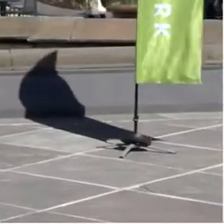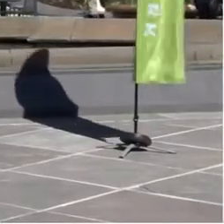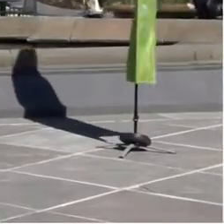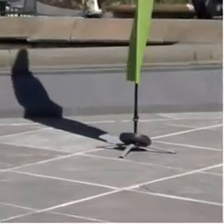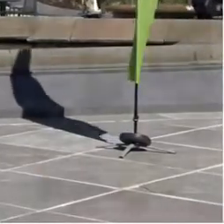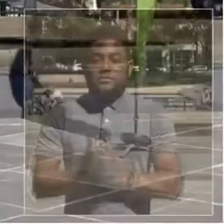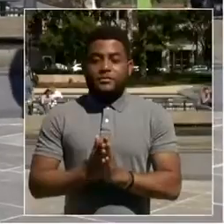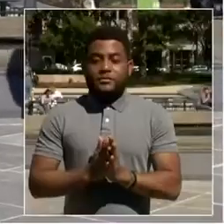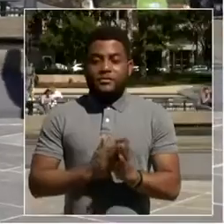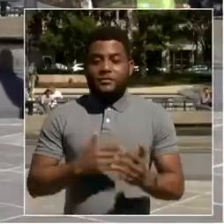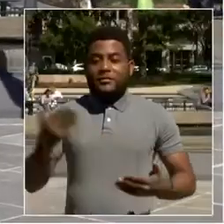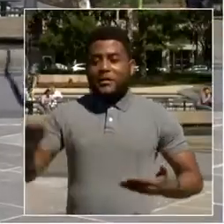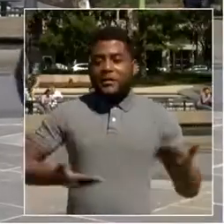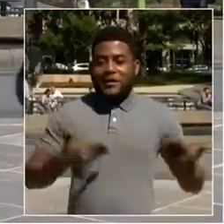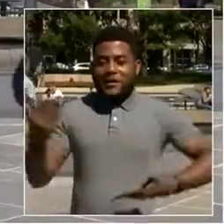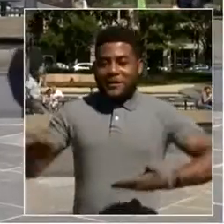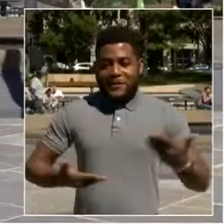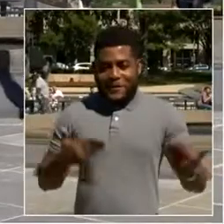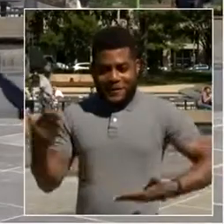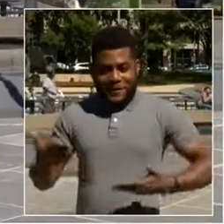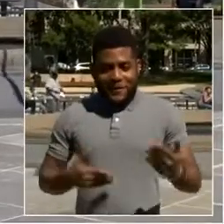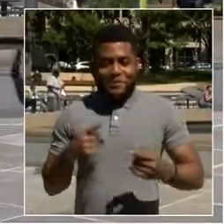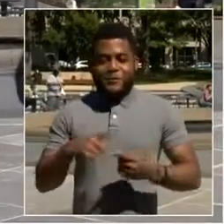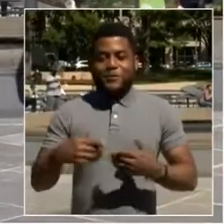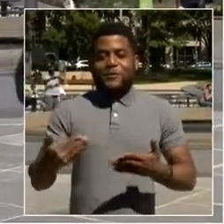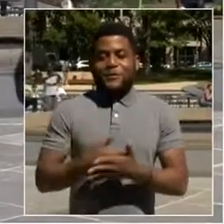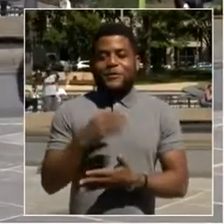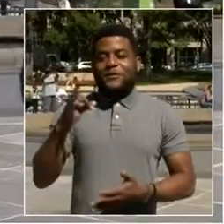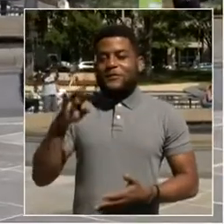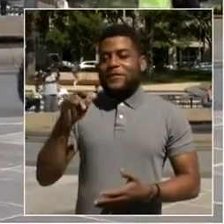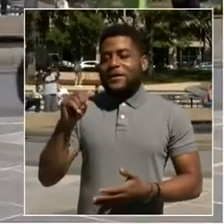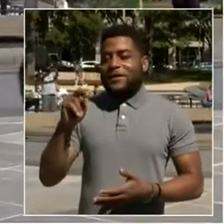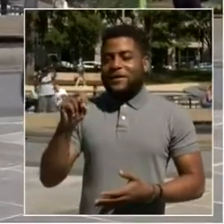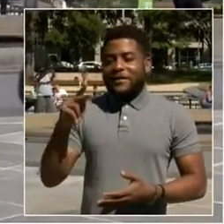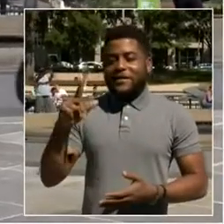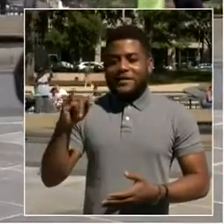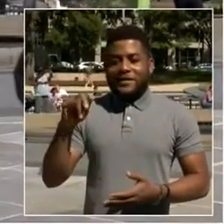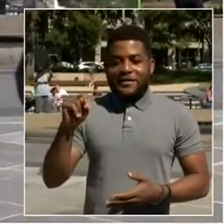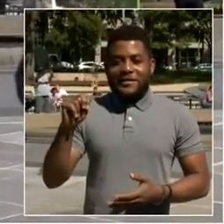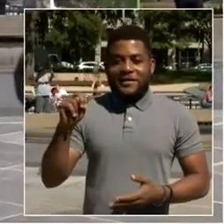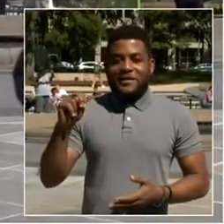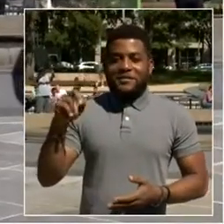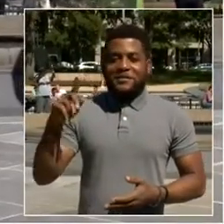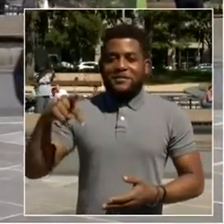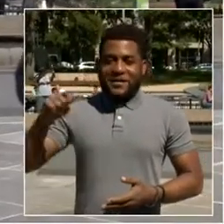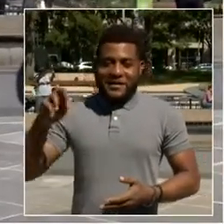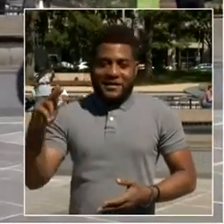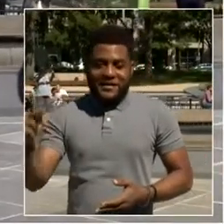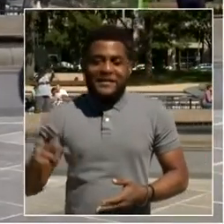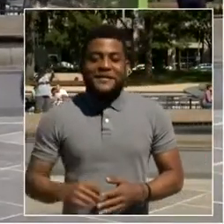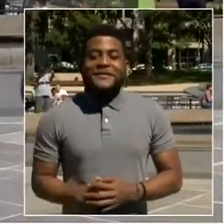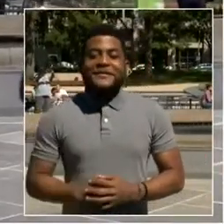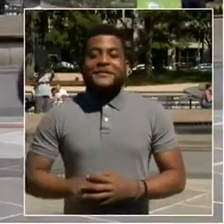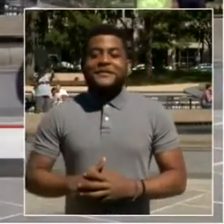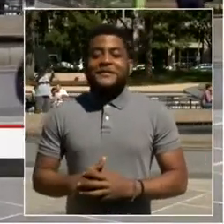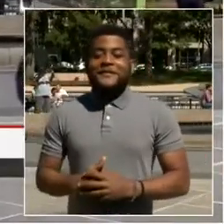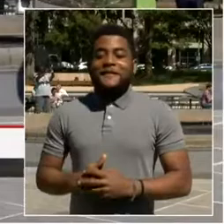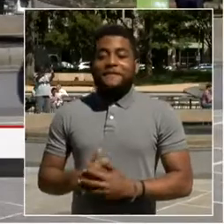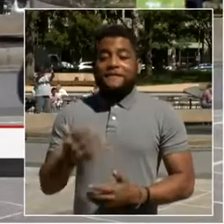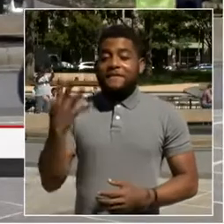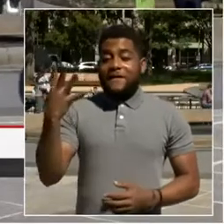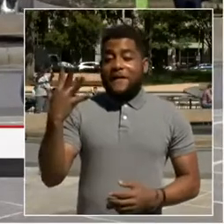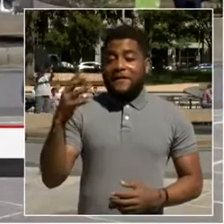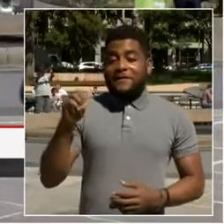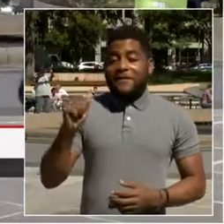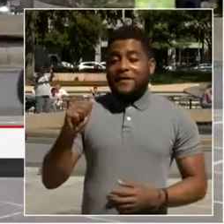And welcome to the new Franklin Park. This the 5-acre park here in the heart of